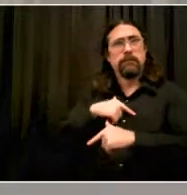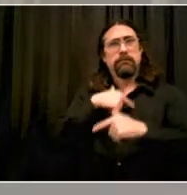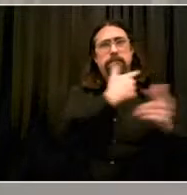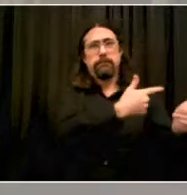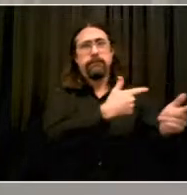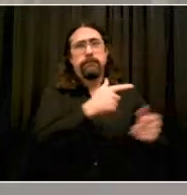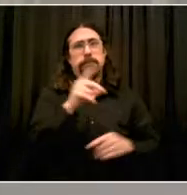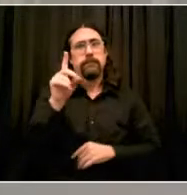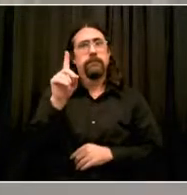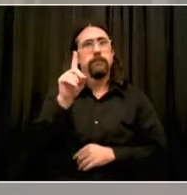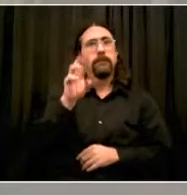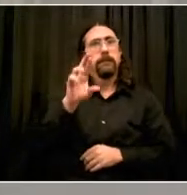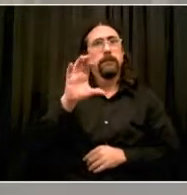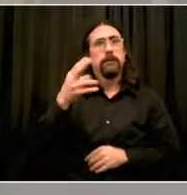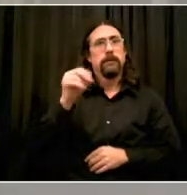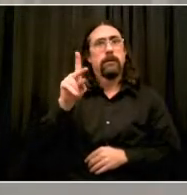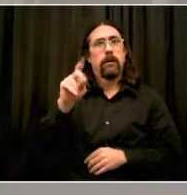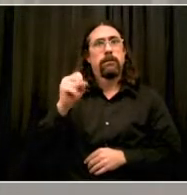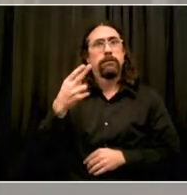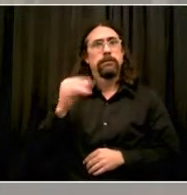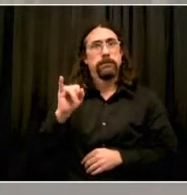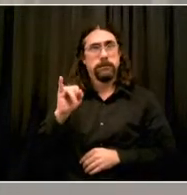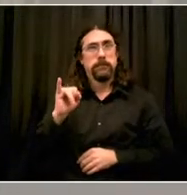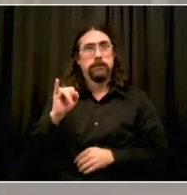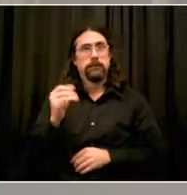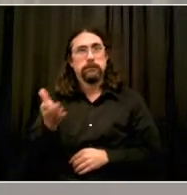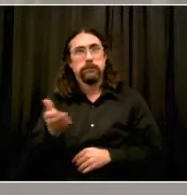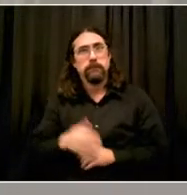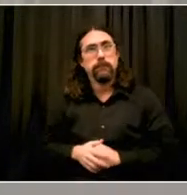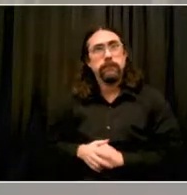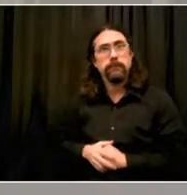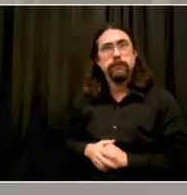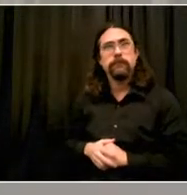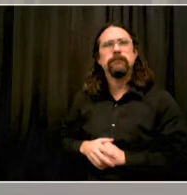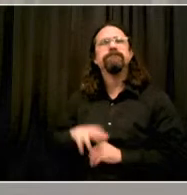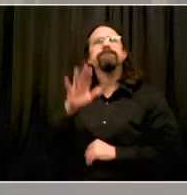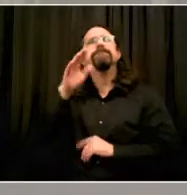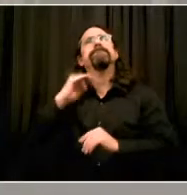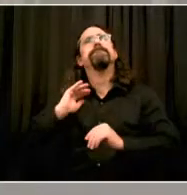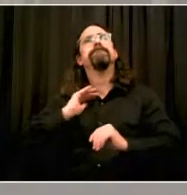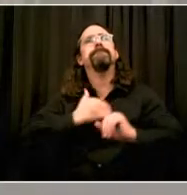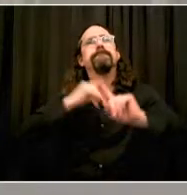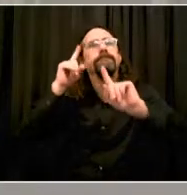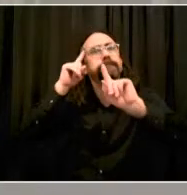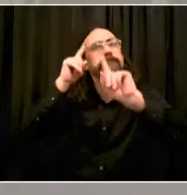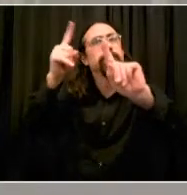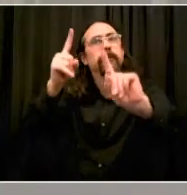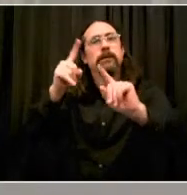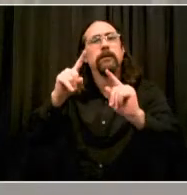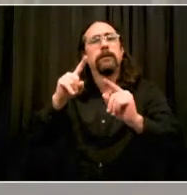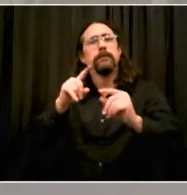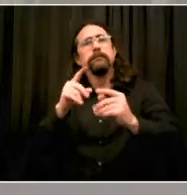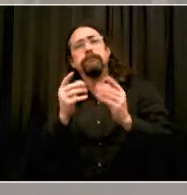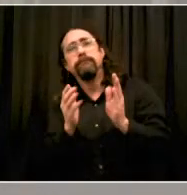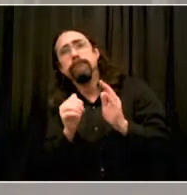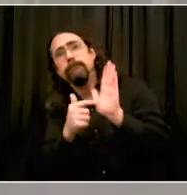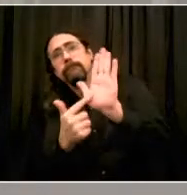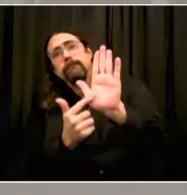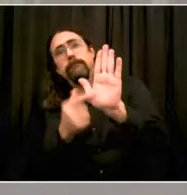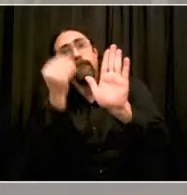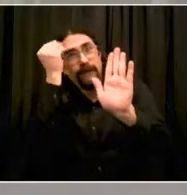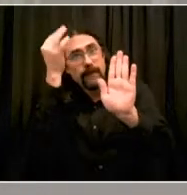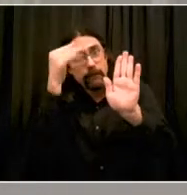possibly can, because we know what momentous decisions are made based on the accuracy of that